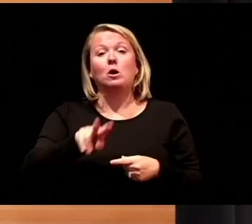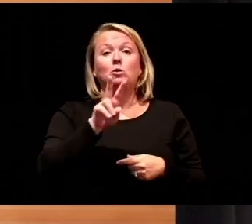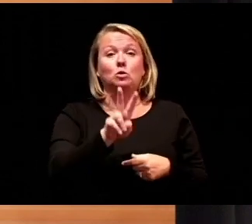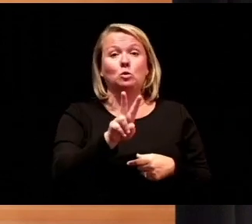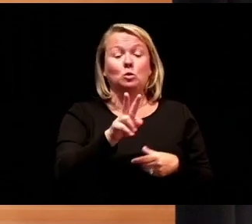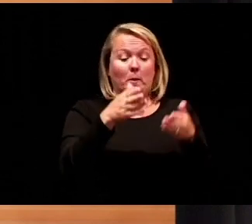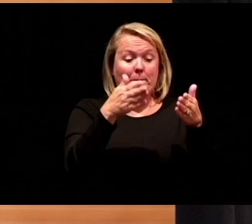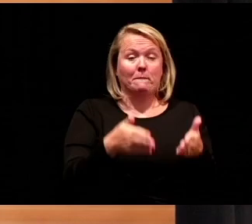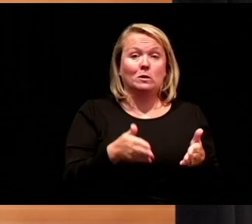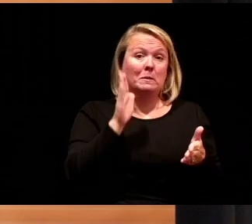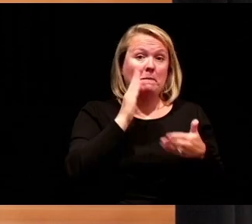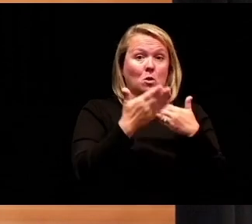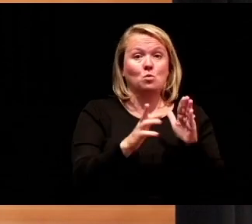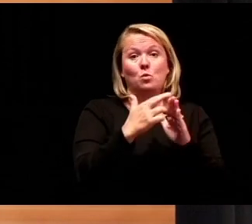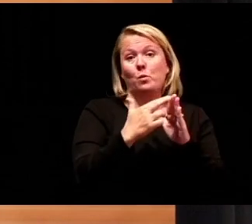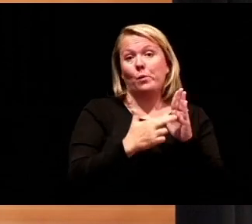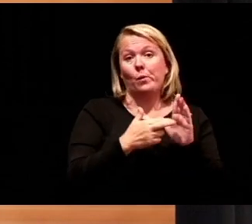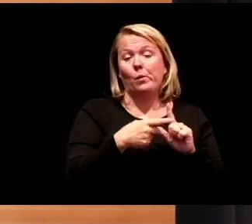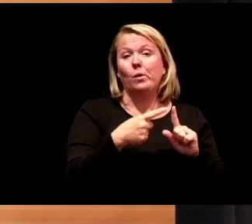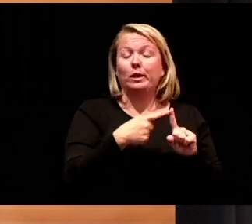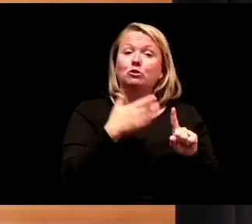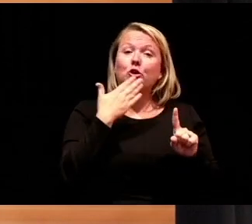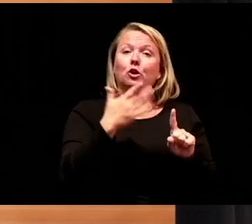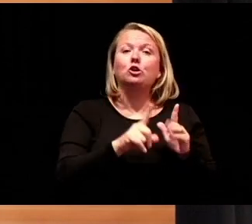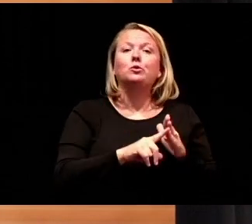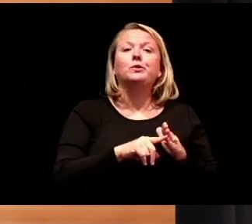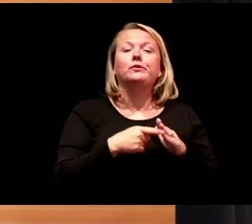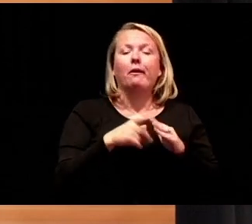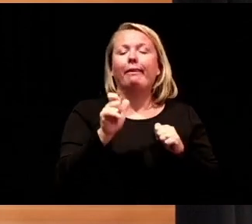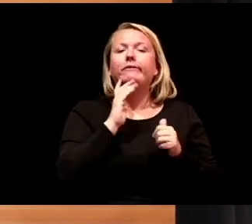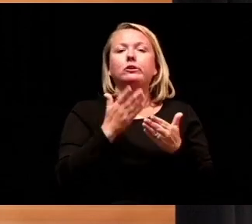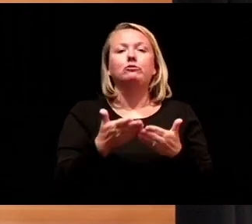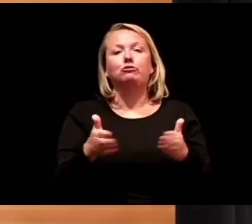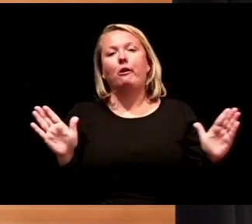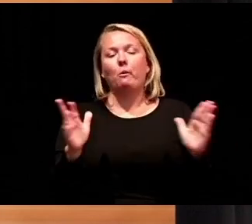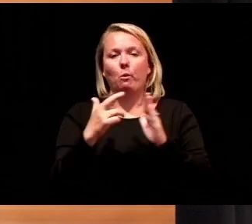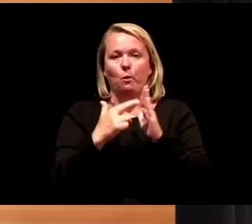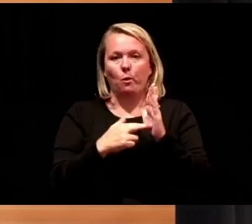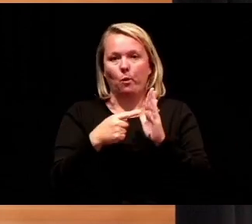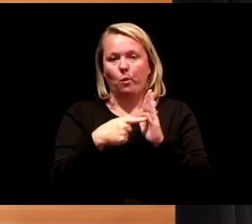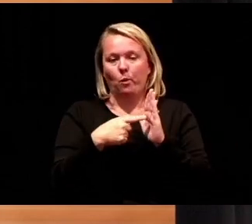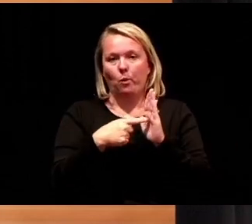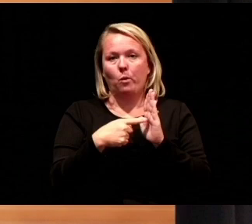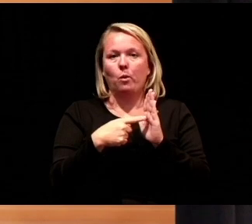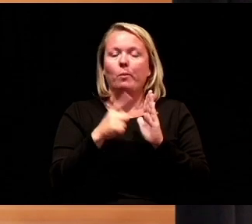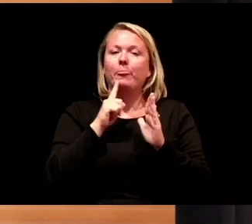chart that we were talking about before, or if they have nothing, then we just default right to IPMC back